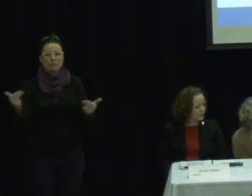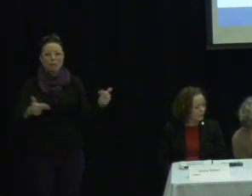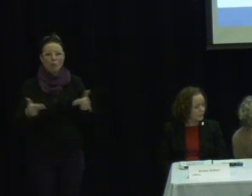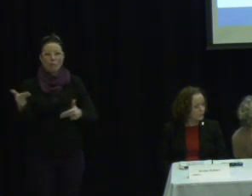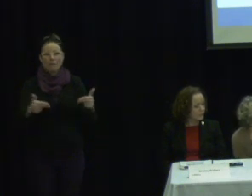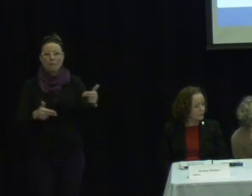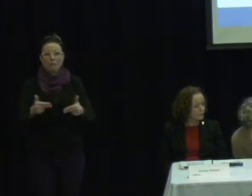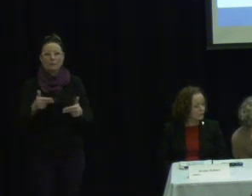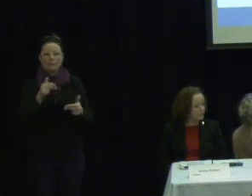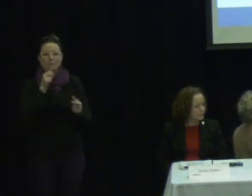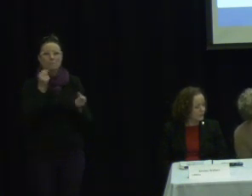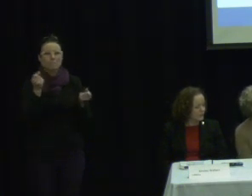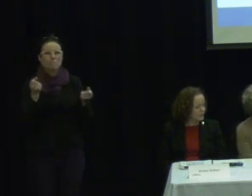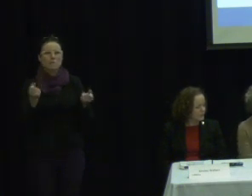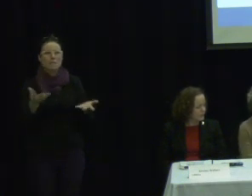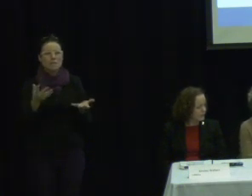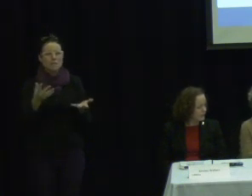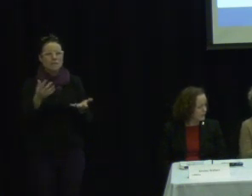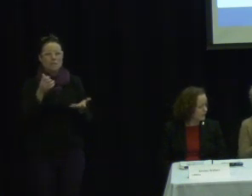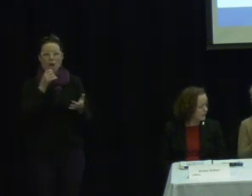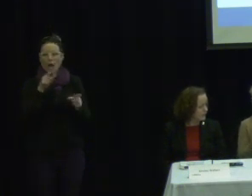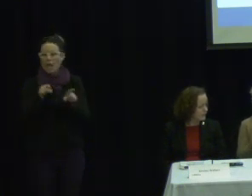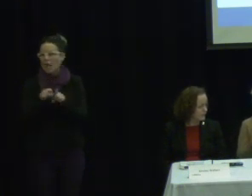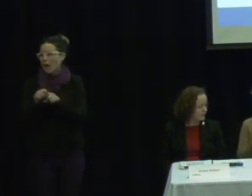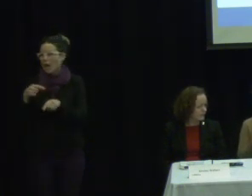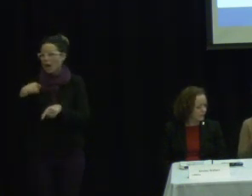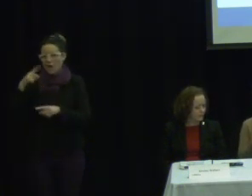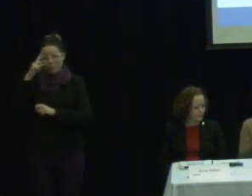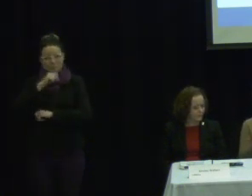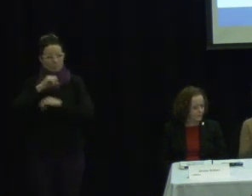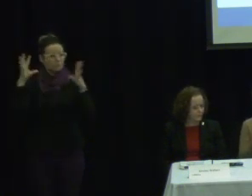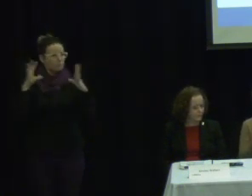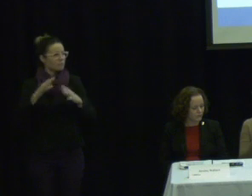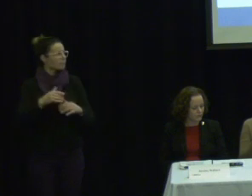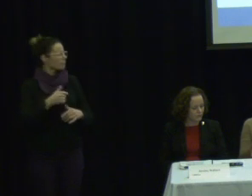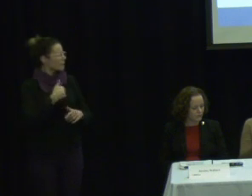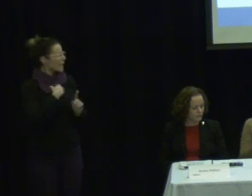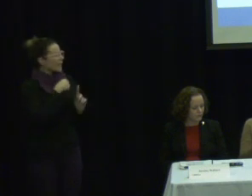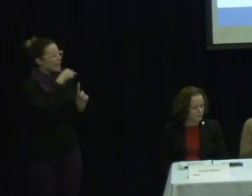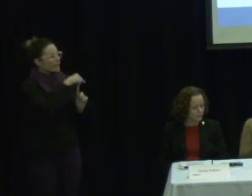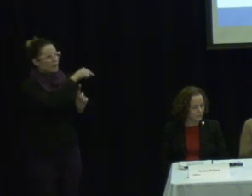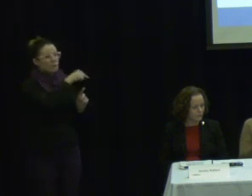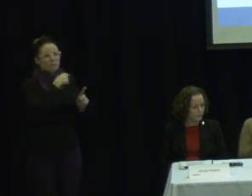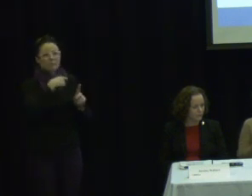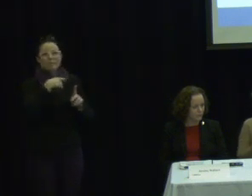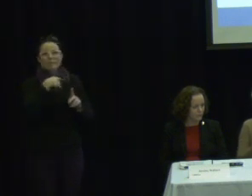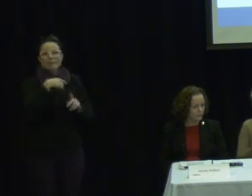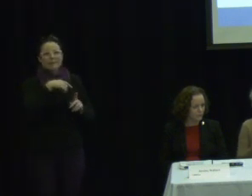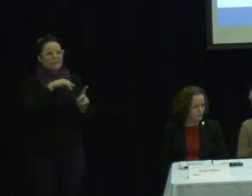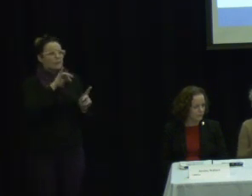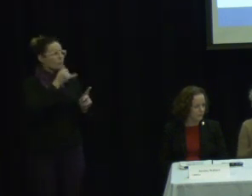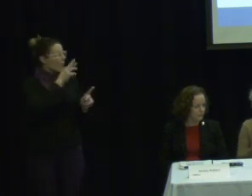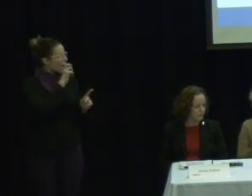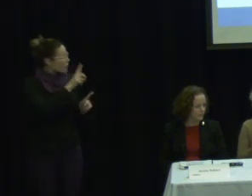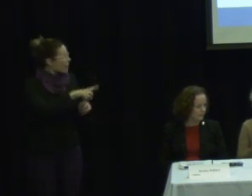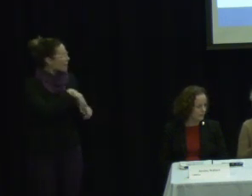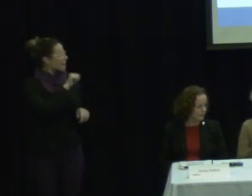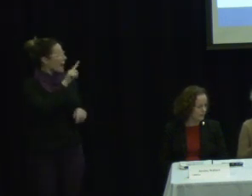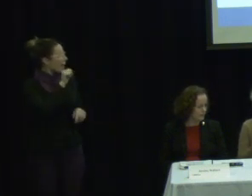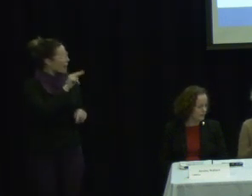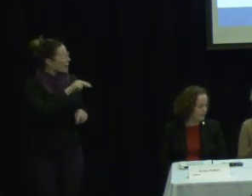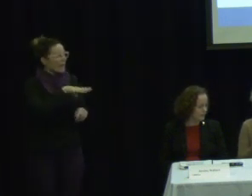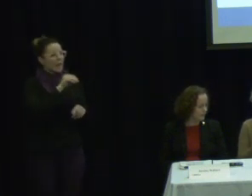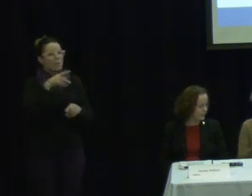I and Jared and Alec and Glenn and also Paul Cochran, who's the director of CTEL, are